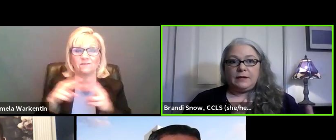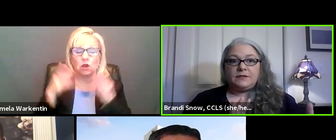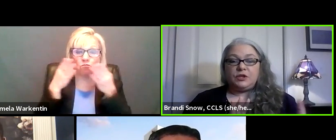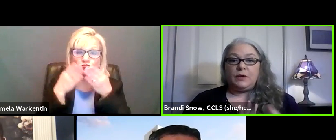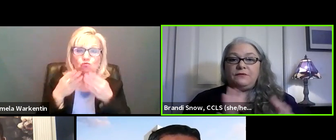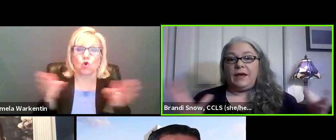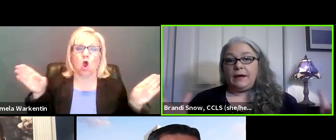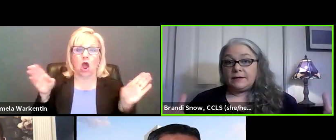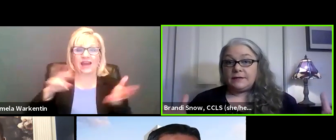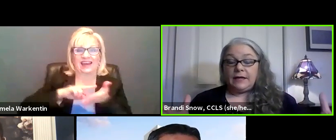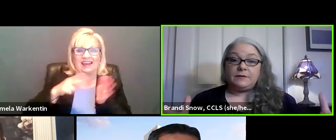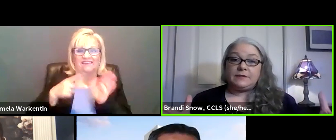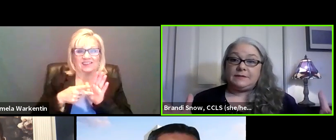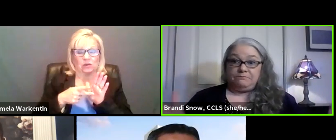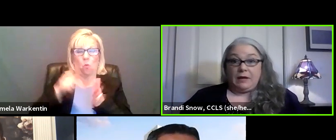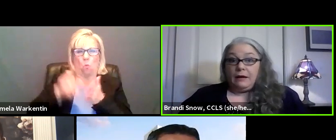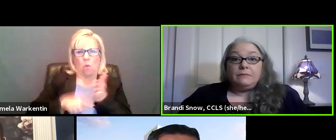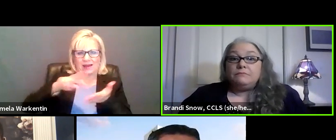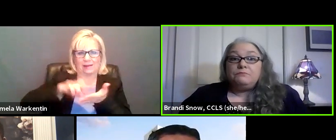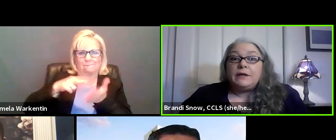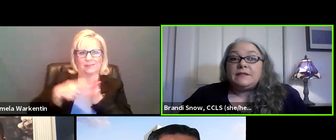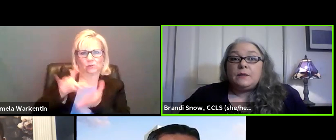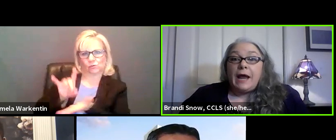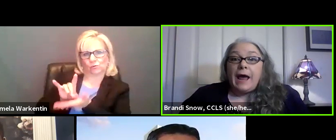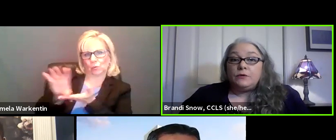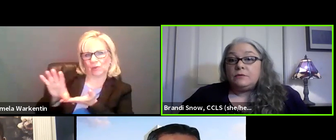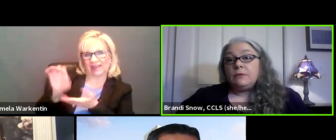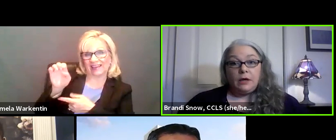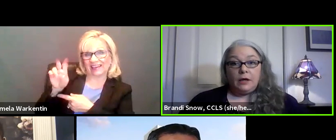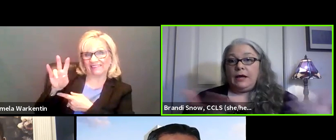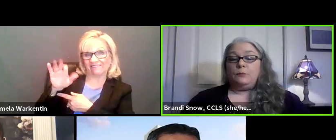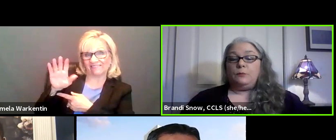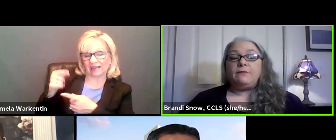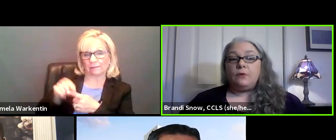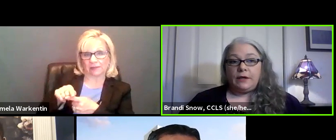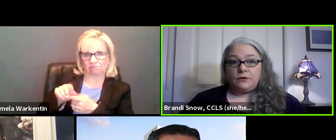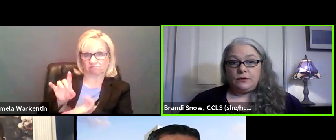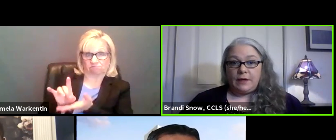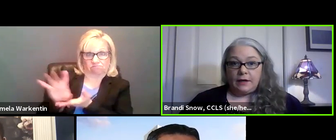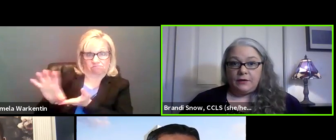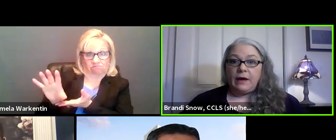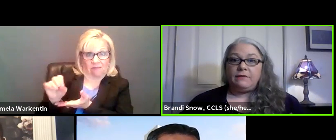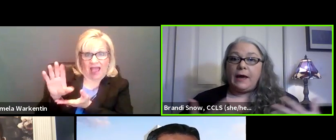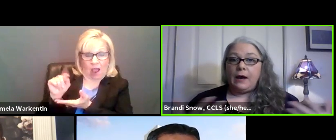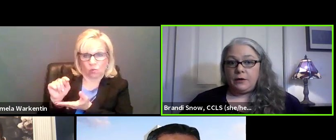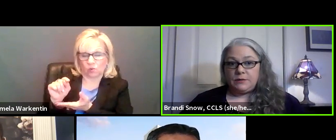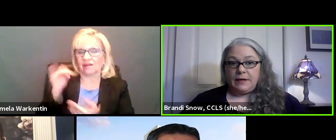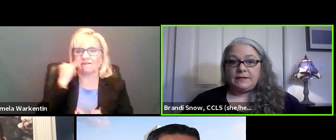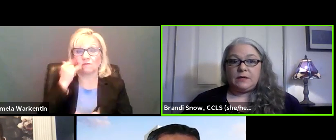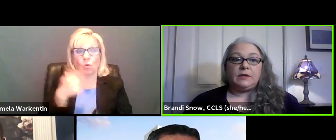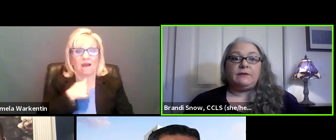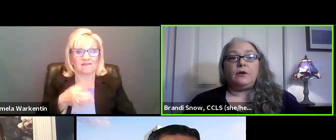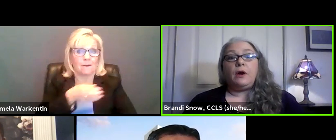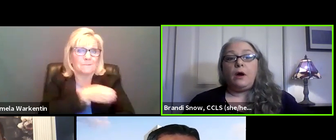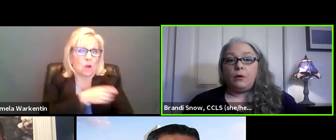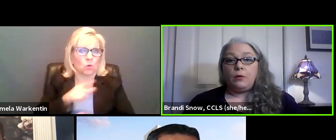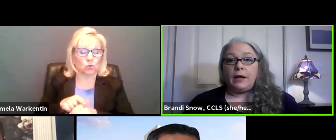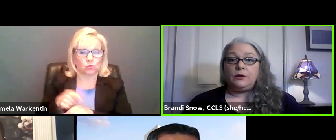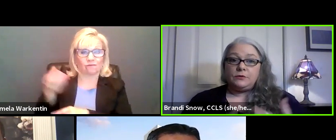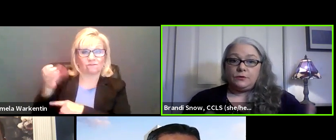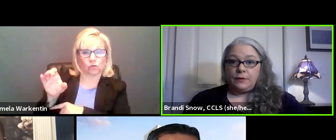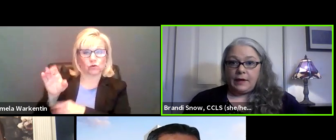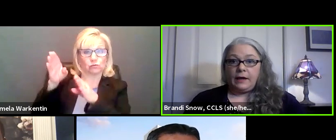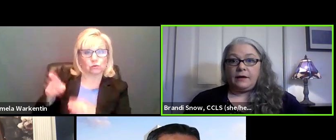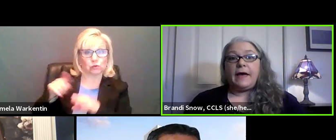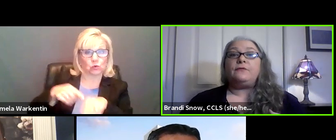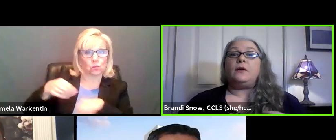what it means to evict, and it's putting someone out in whatever way you do that. If you have the power to make someone leave their home and